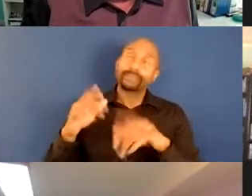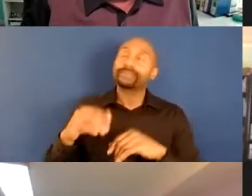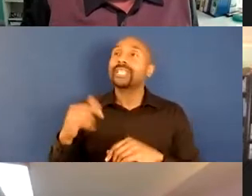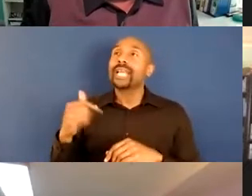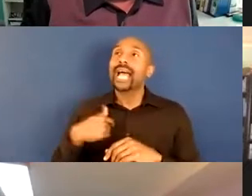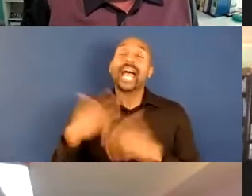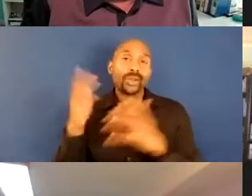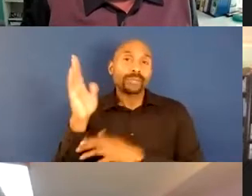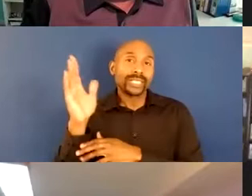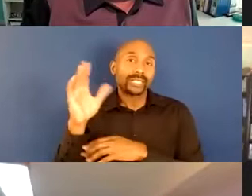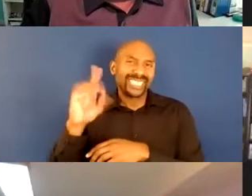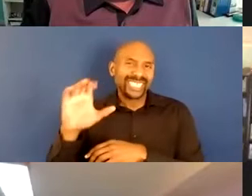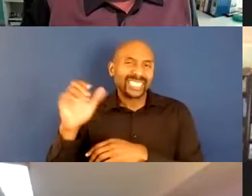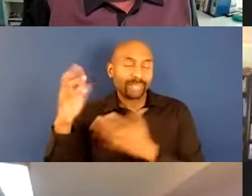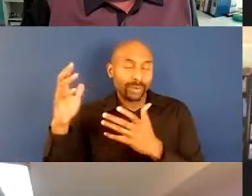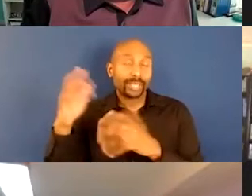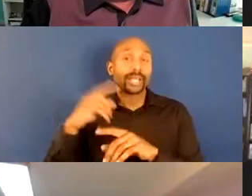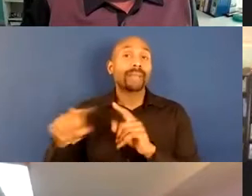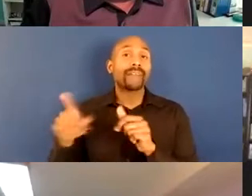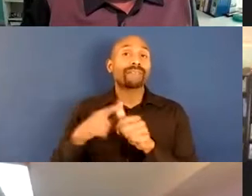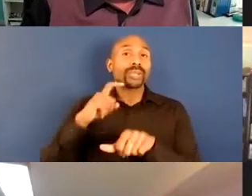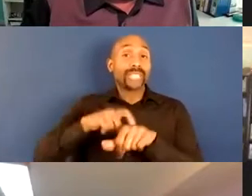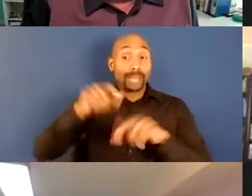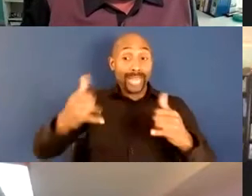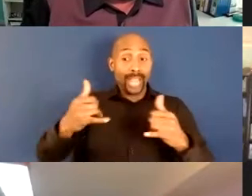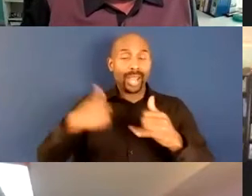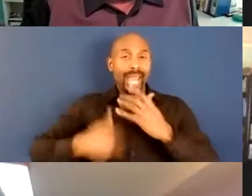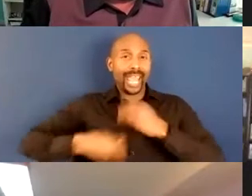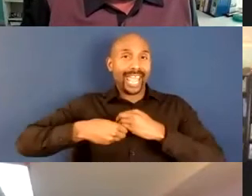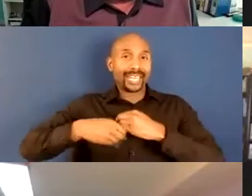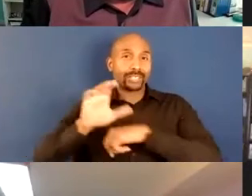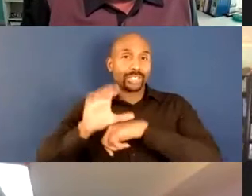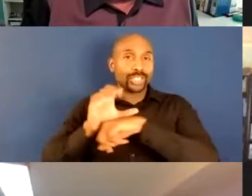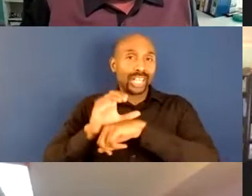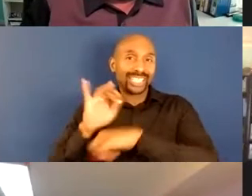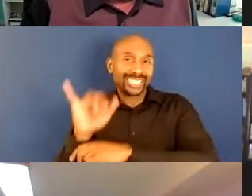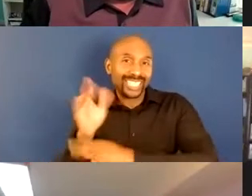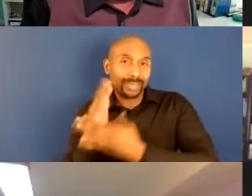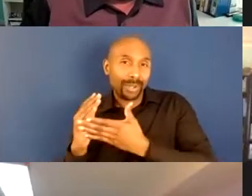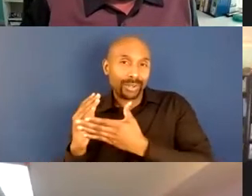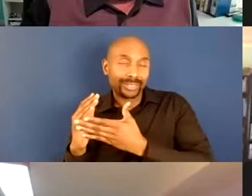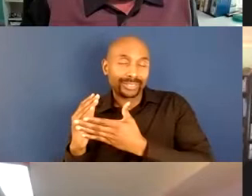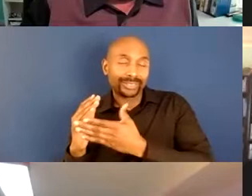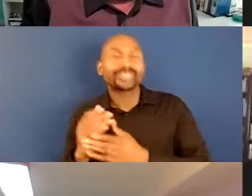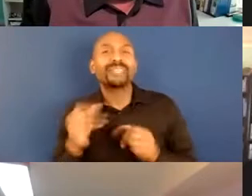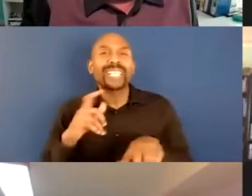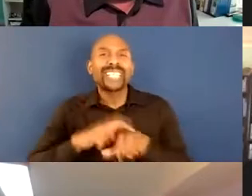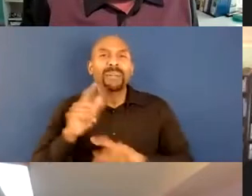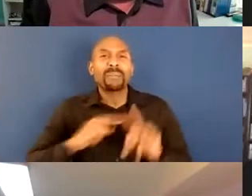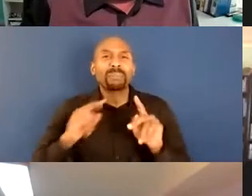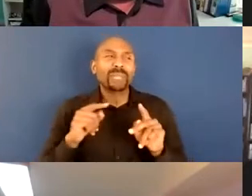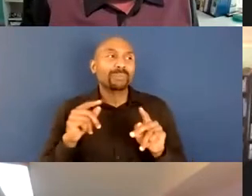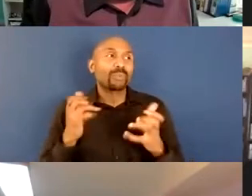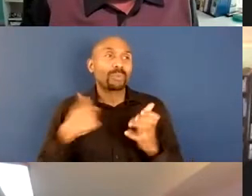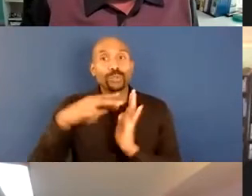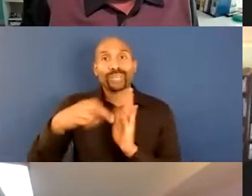And people will often look for me to read, you know, to read pieces of the book, but the book is written so that other people can read